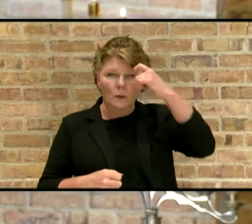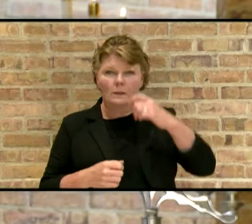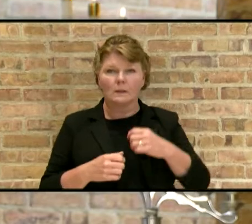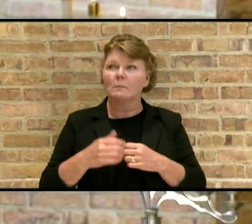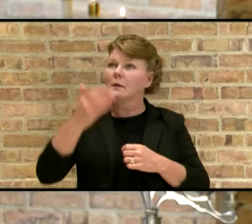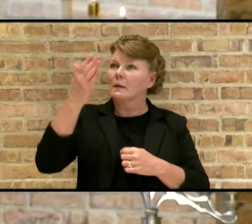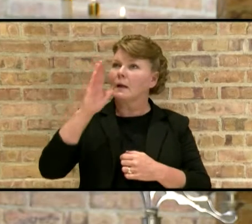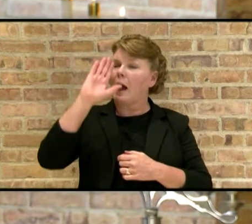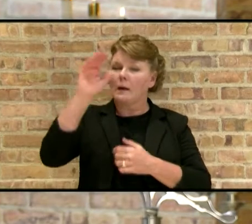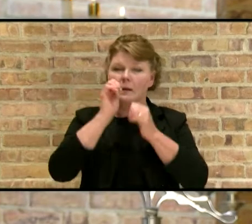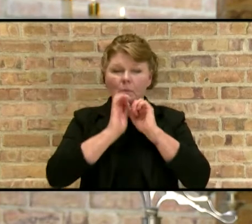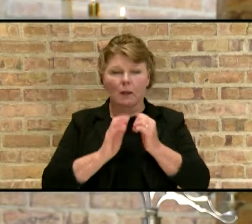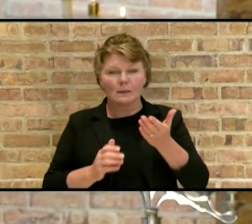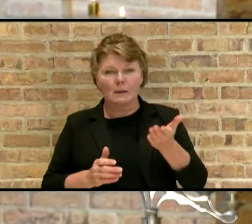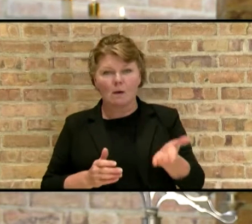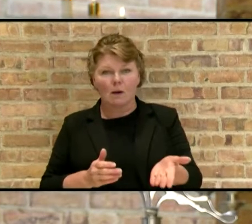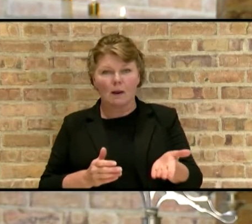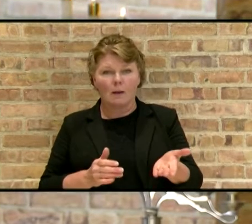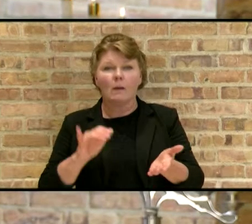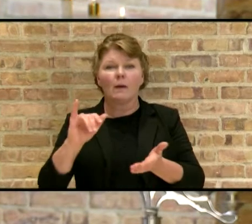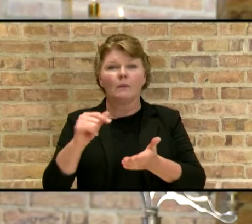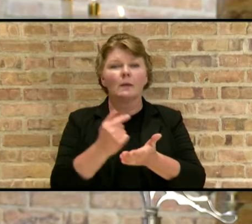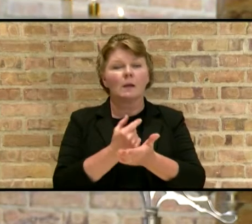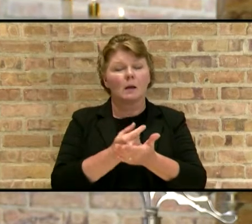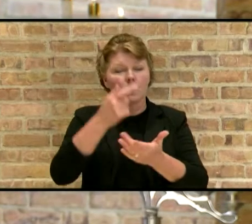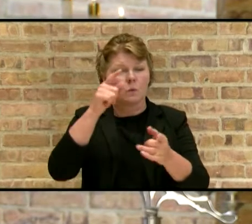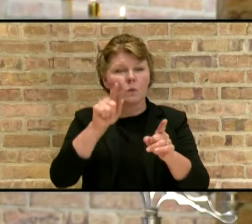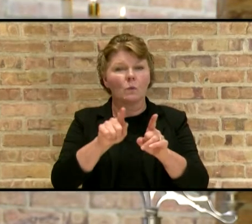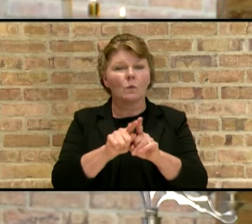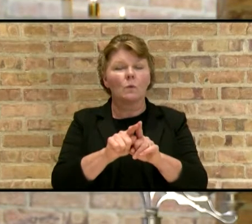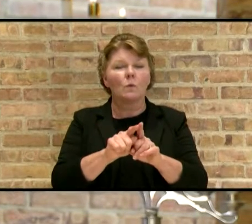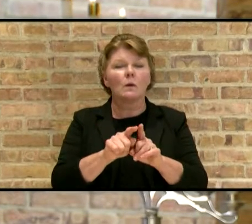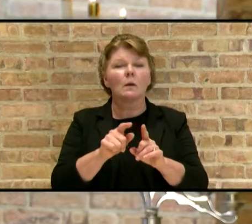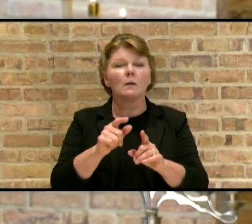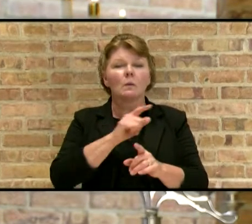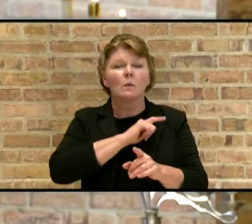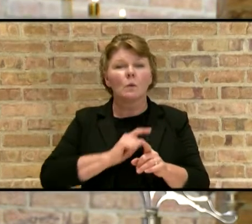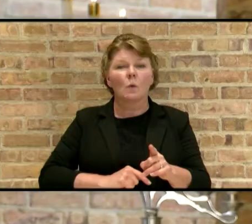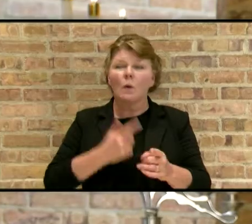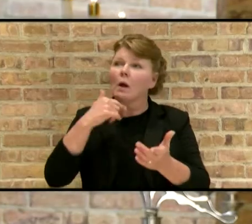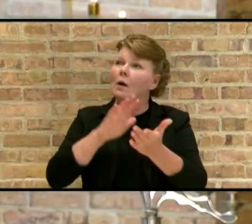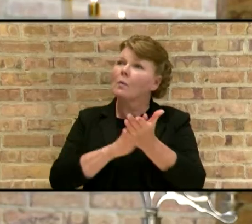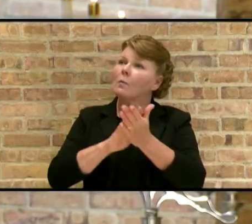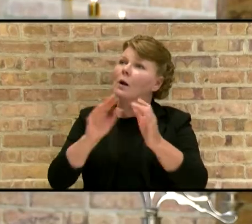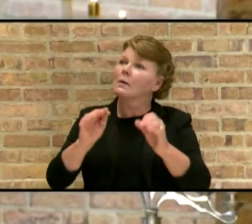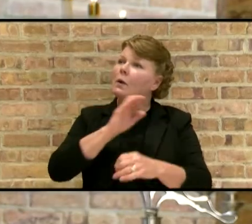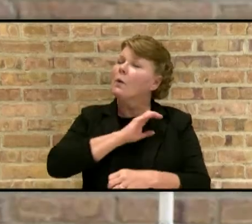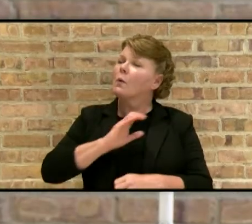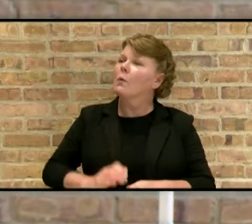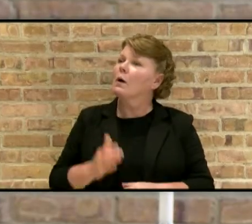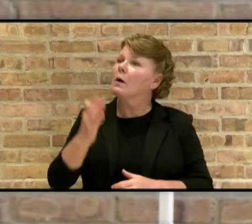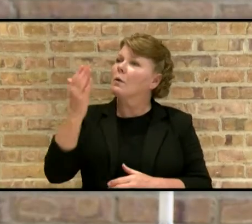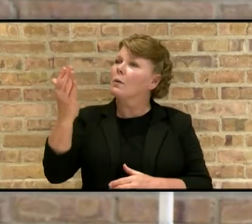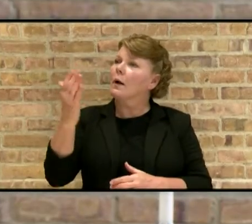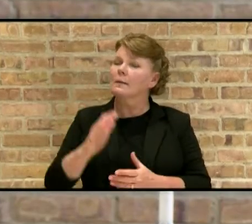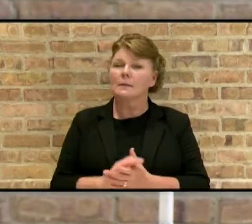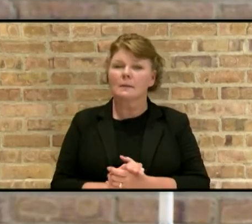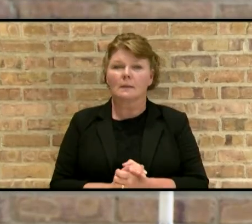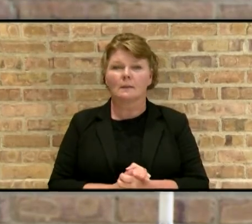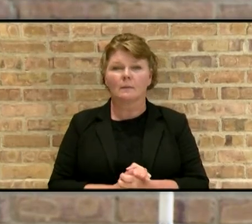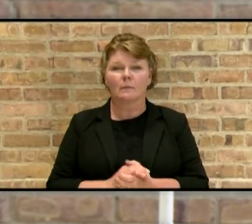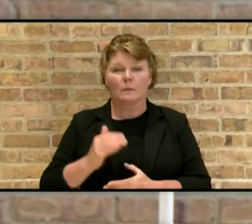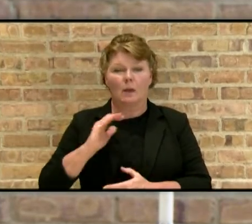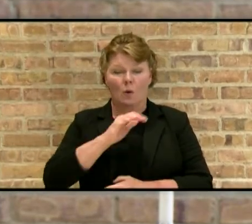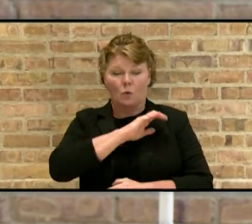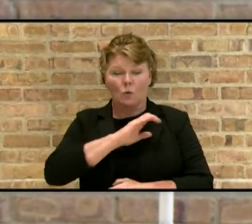was upon him. This is the Holy Gospel of the Lord. Praise to you, O Christ. We